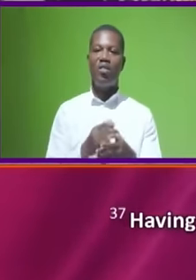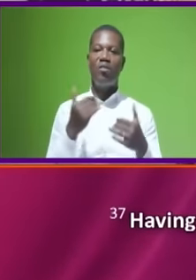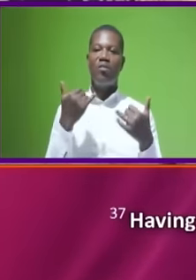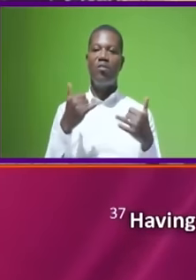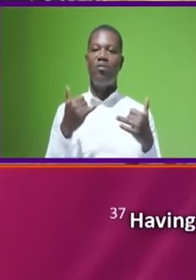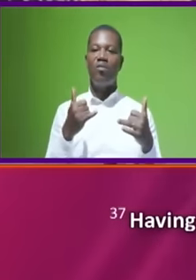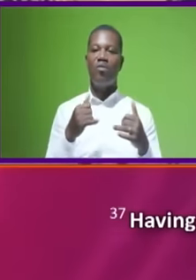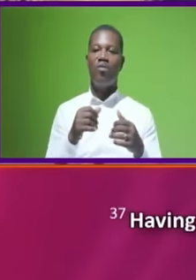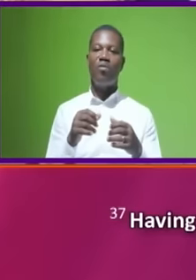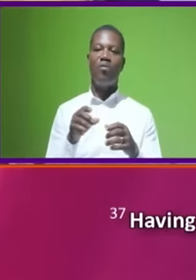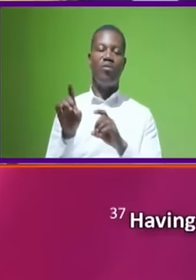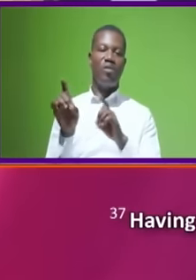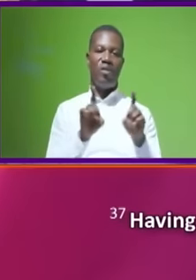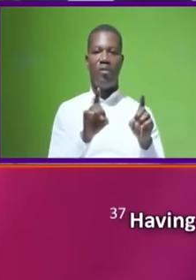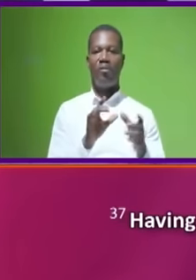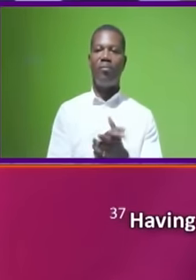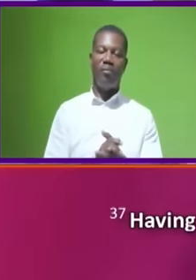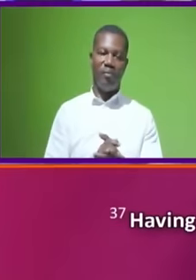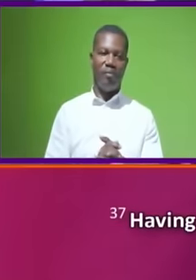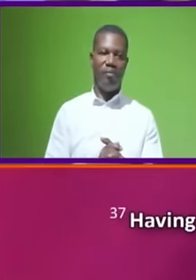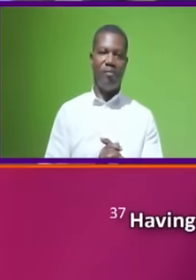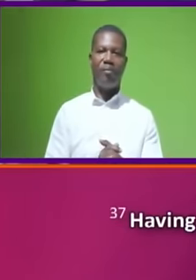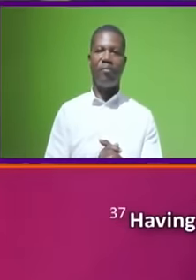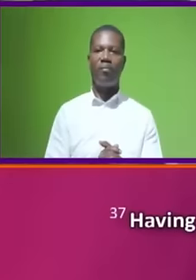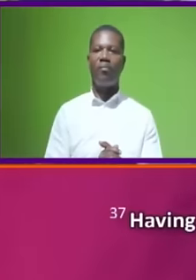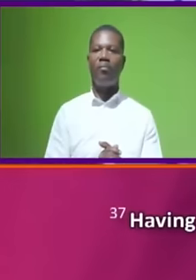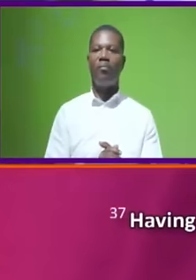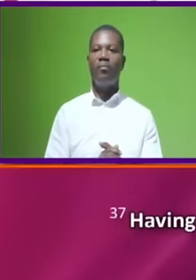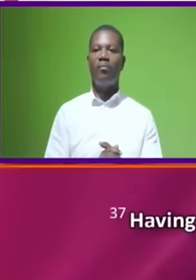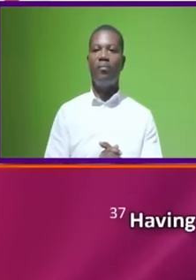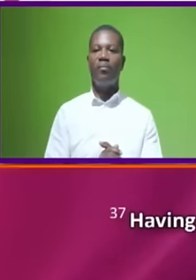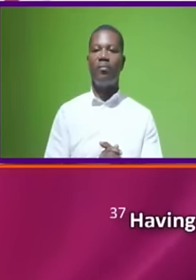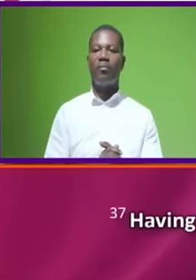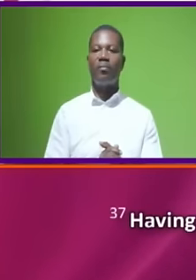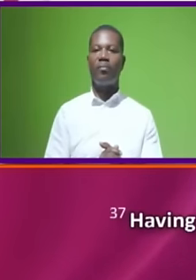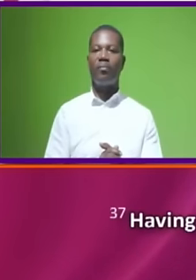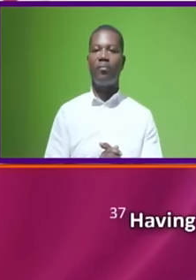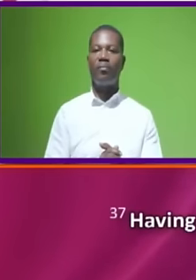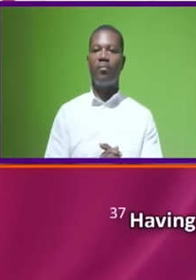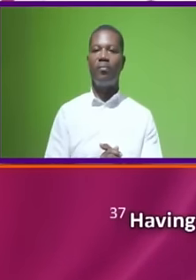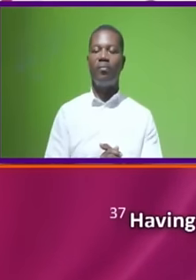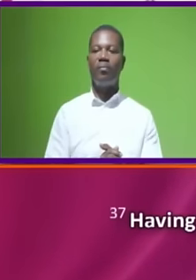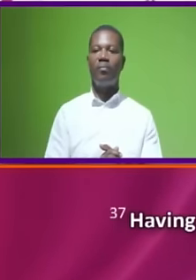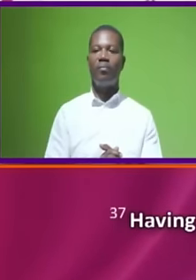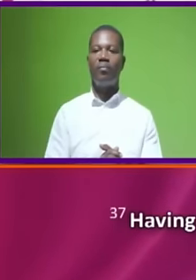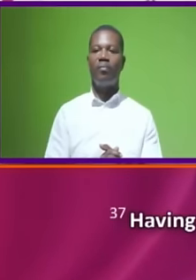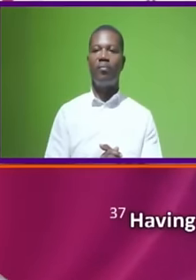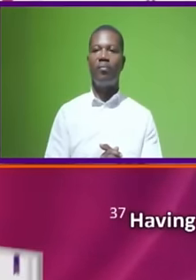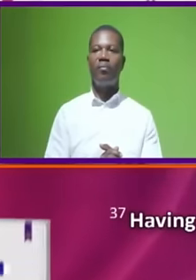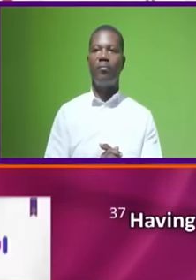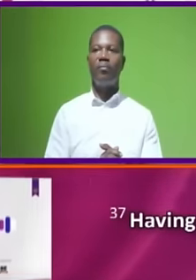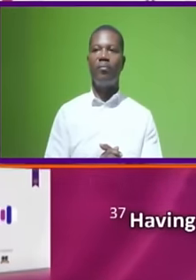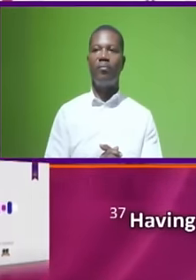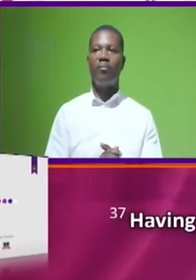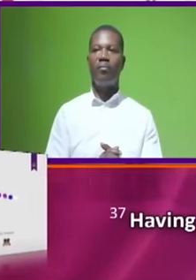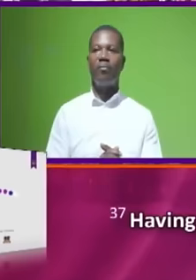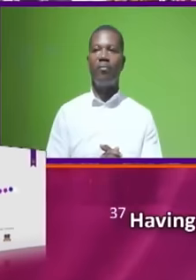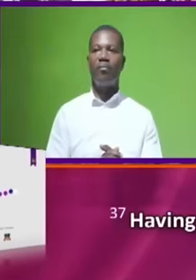the marvelous way the good deed this man did, and through that his name has been recorded in the